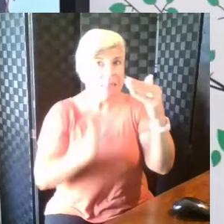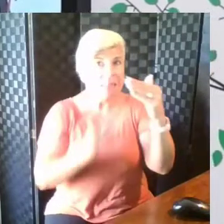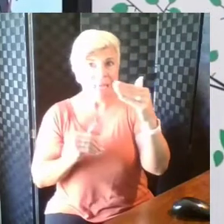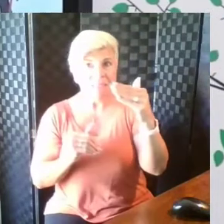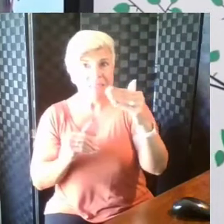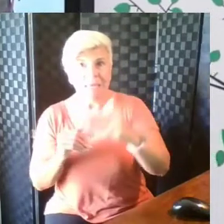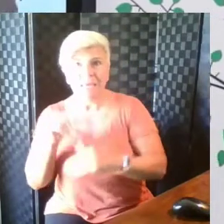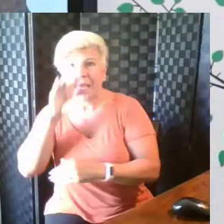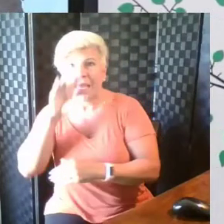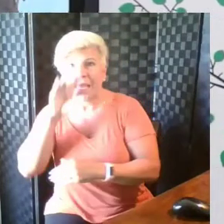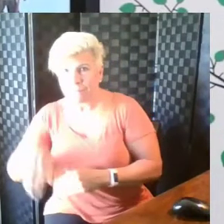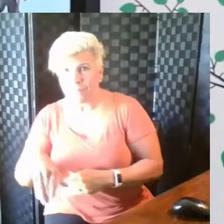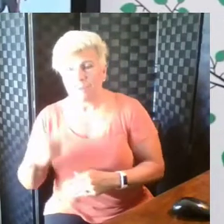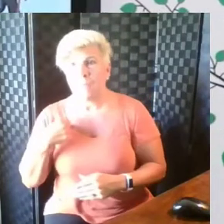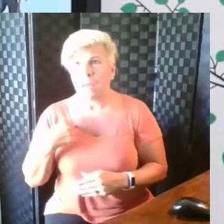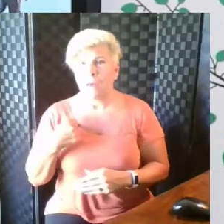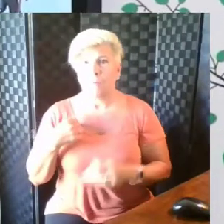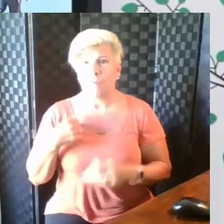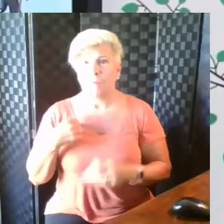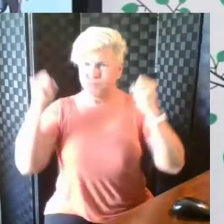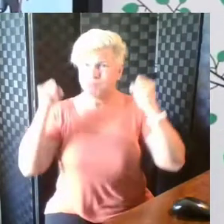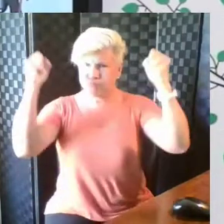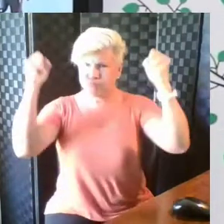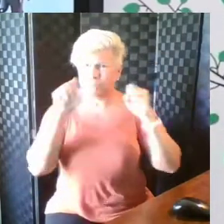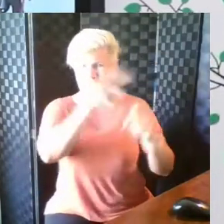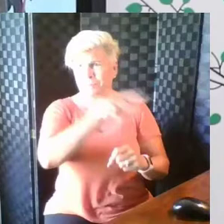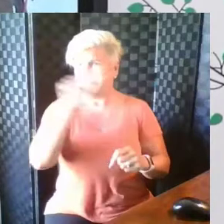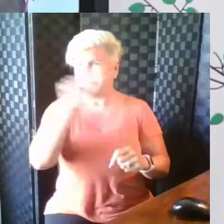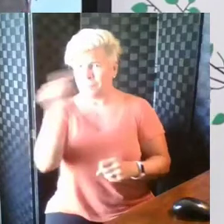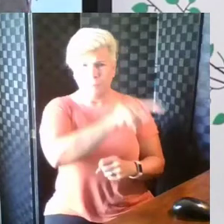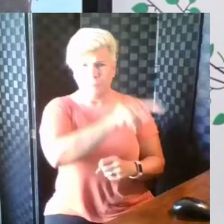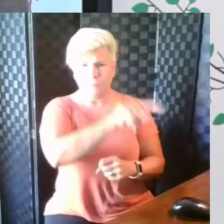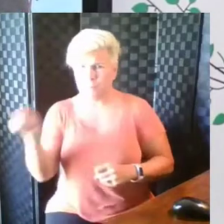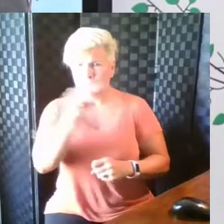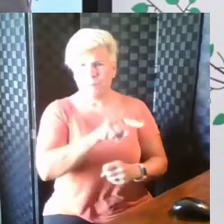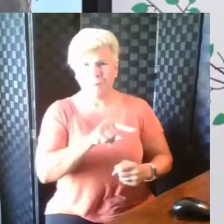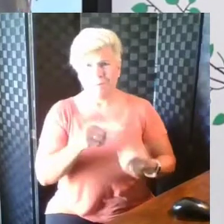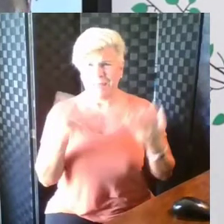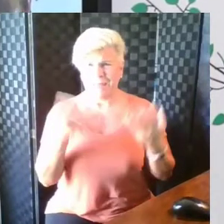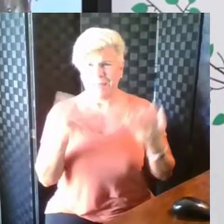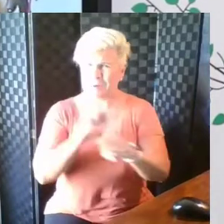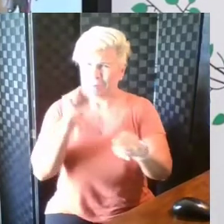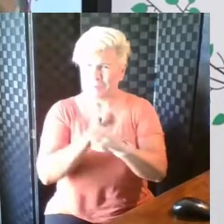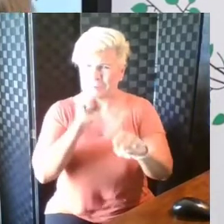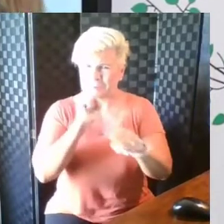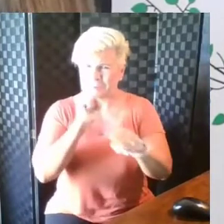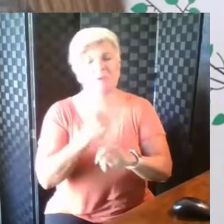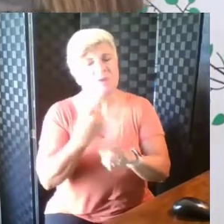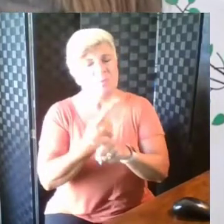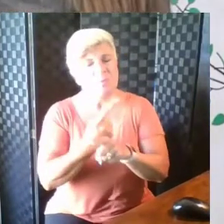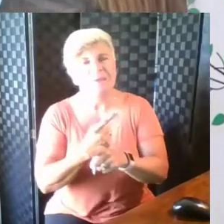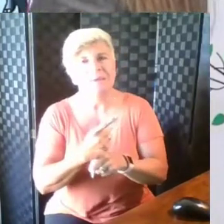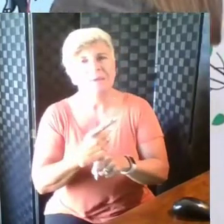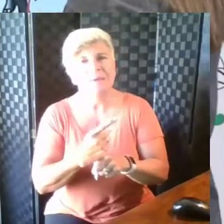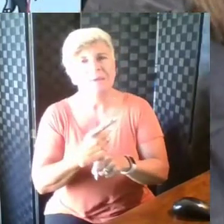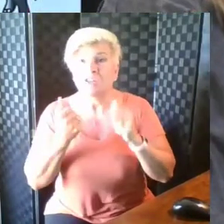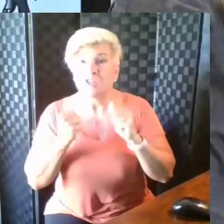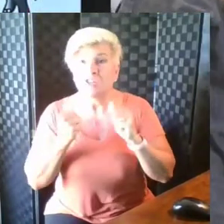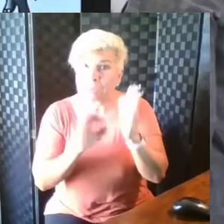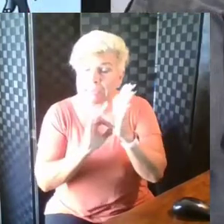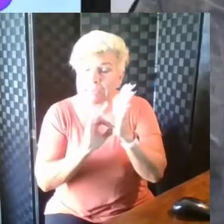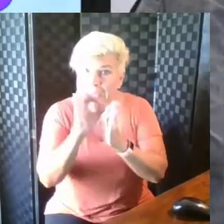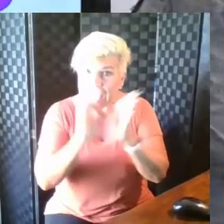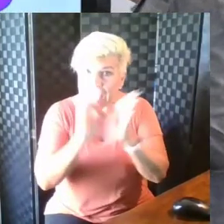getting quite a bit of a workout going back and forth between the two. And you might be thinking at home, that's a lot of marks to make. And you're right. This time let's try